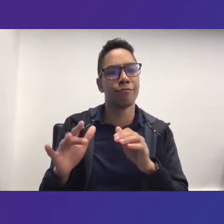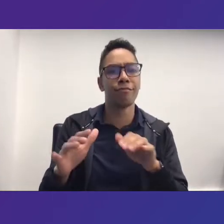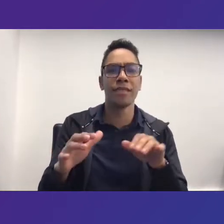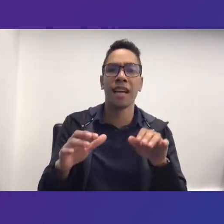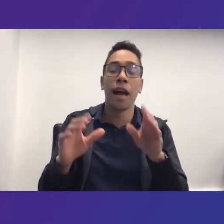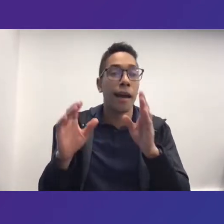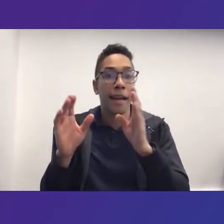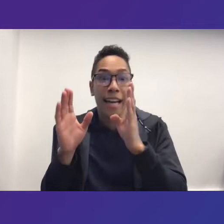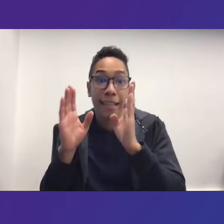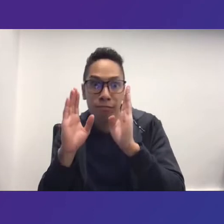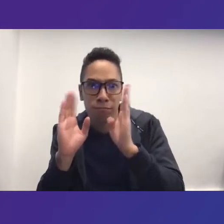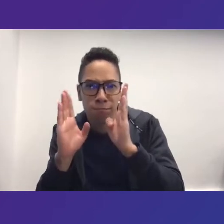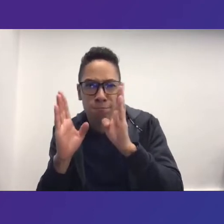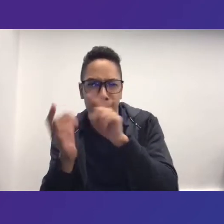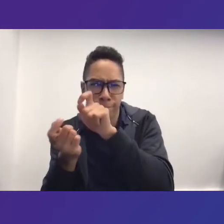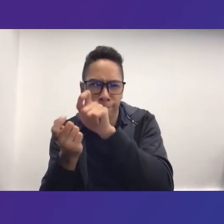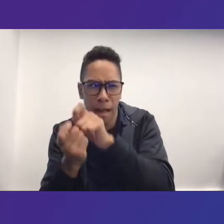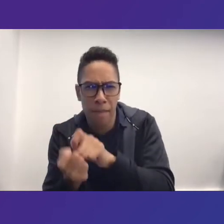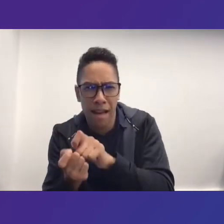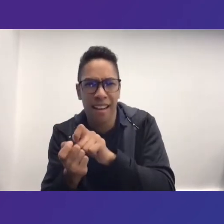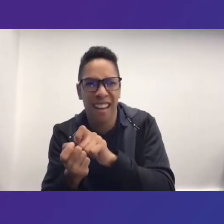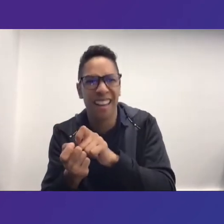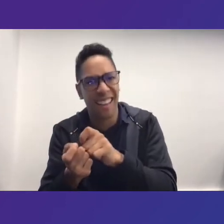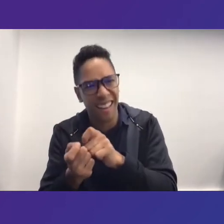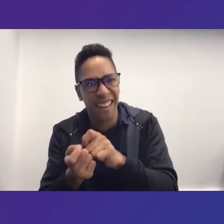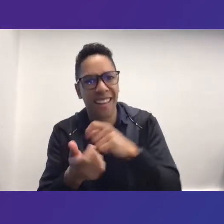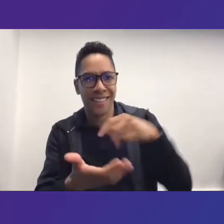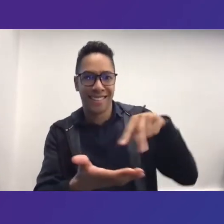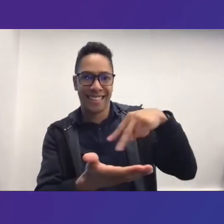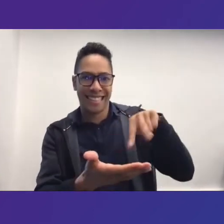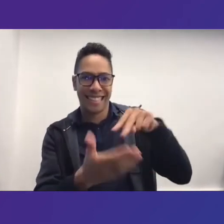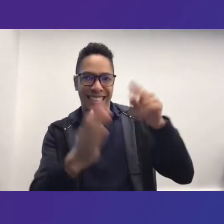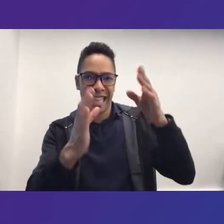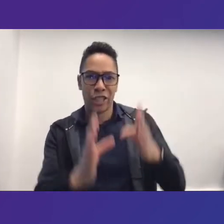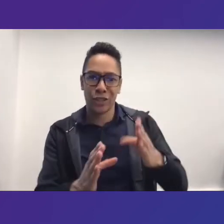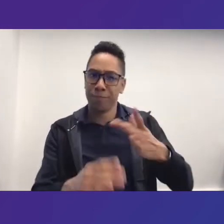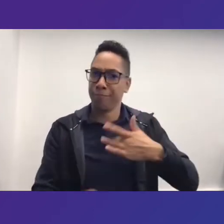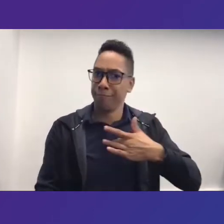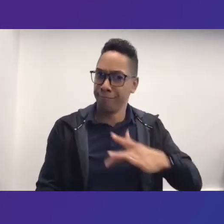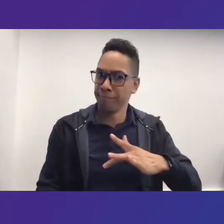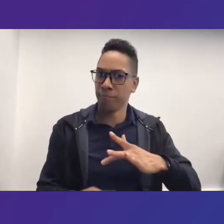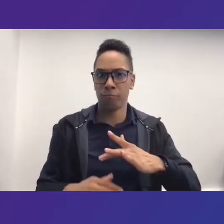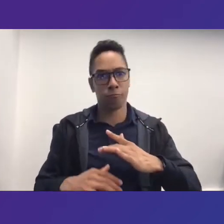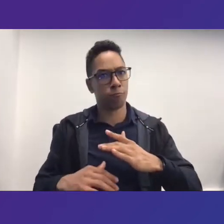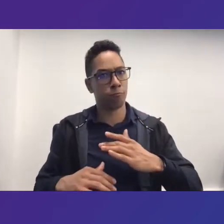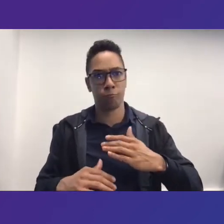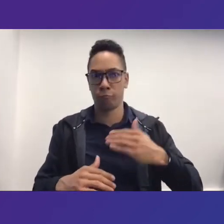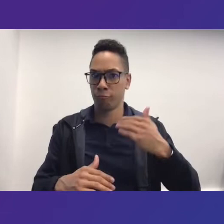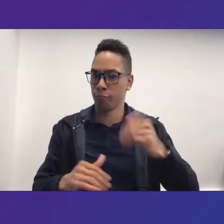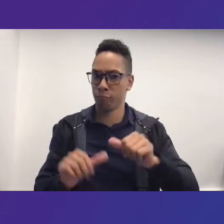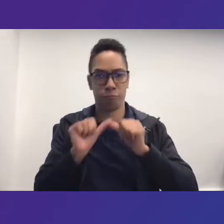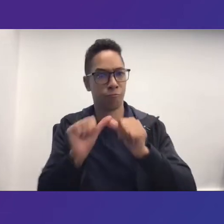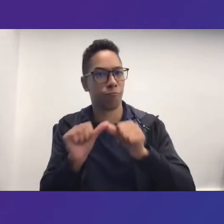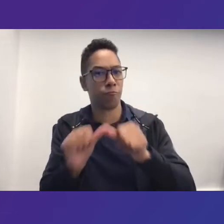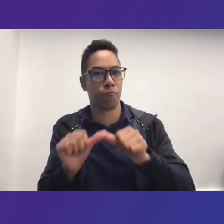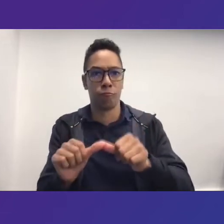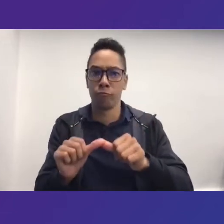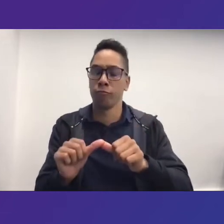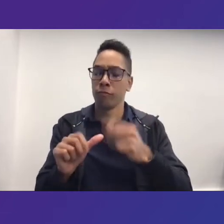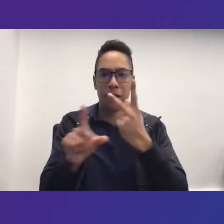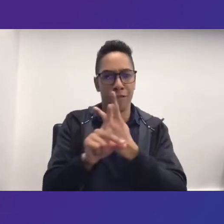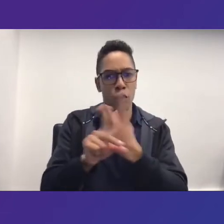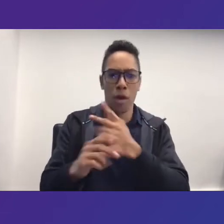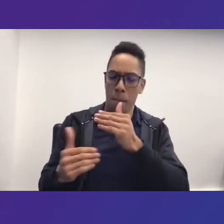to detail, how dancers are constantly working on process leading